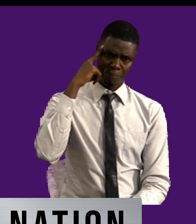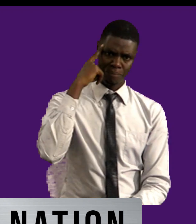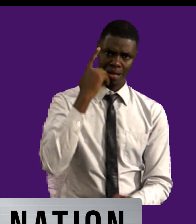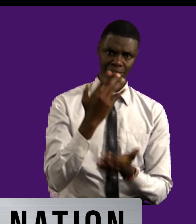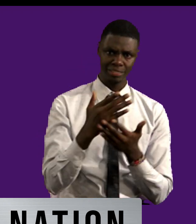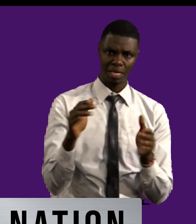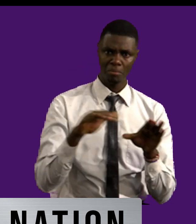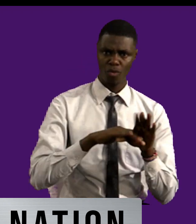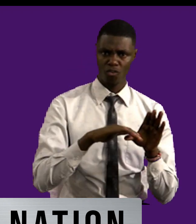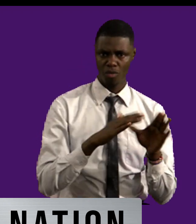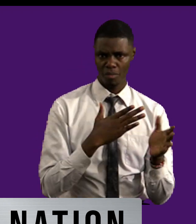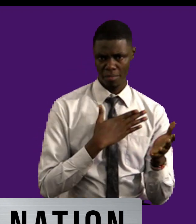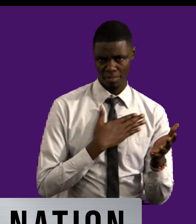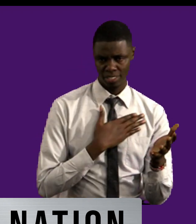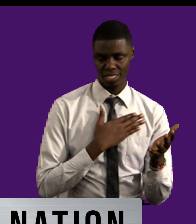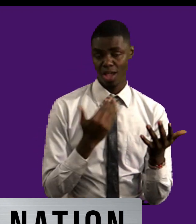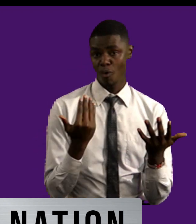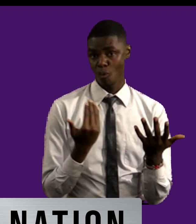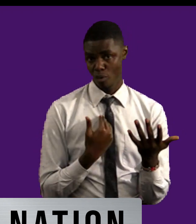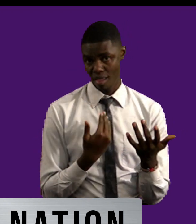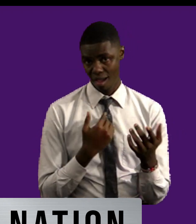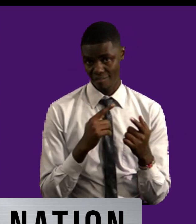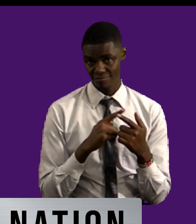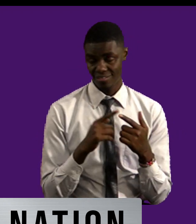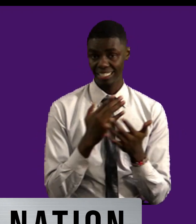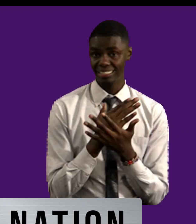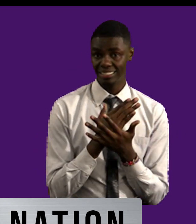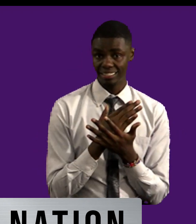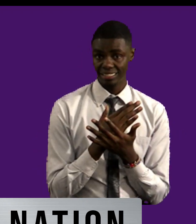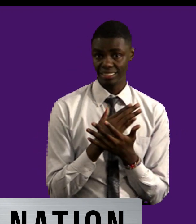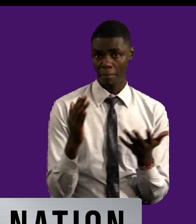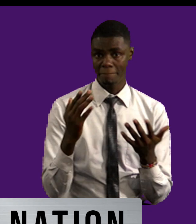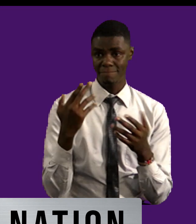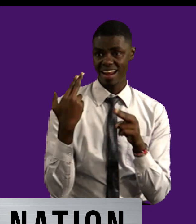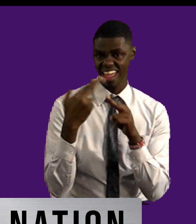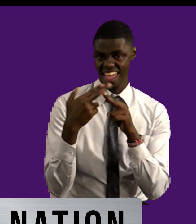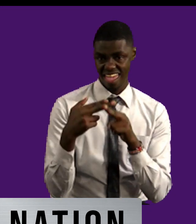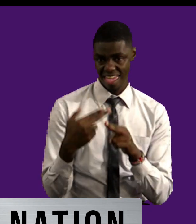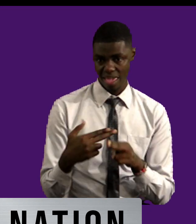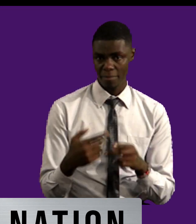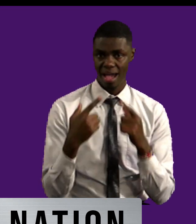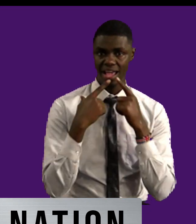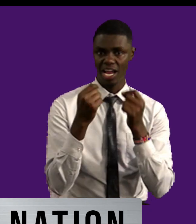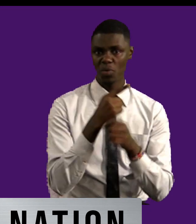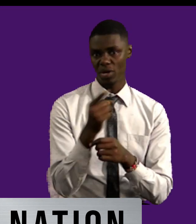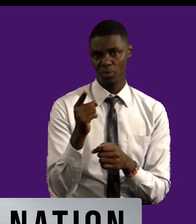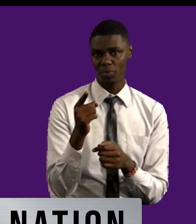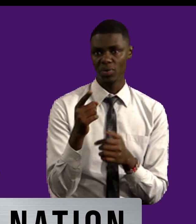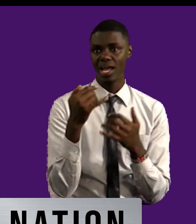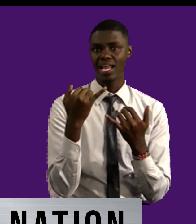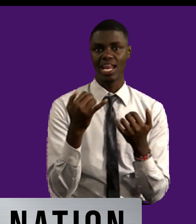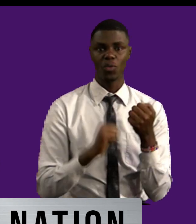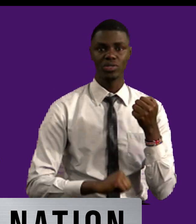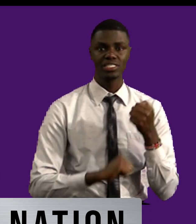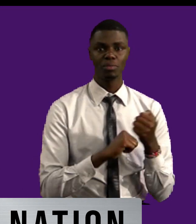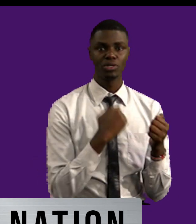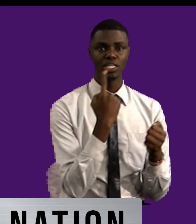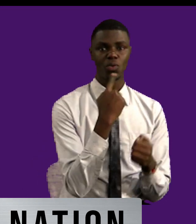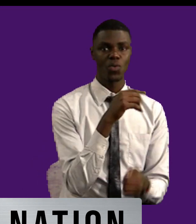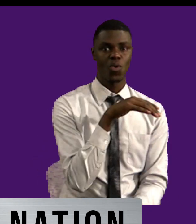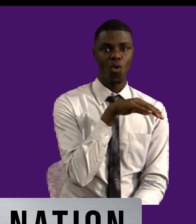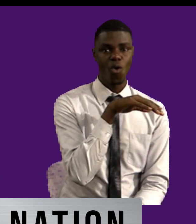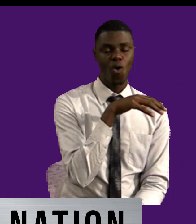members. We have some sounding names that I can tell you now are aligned to